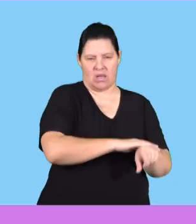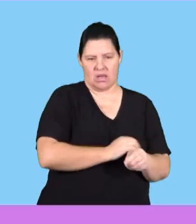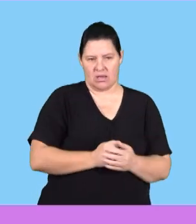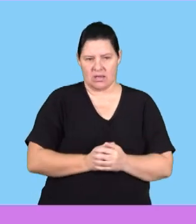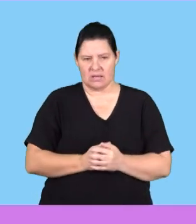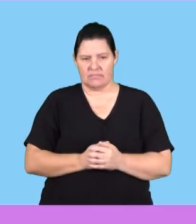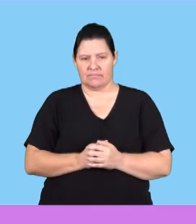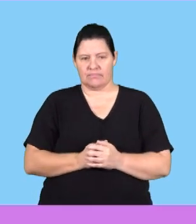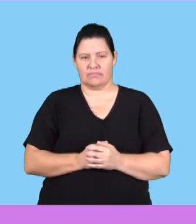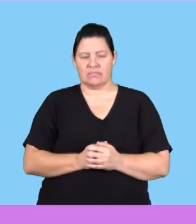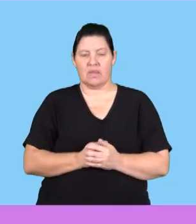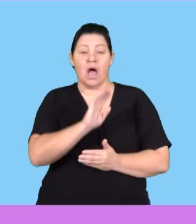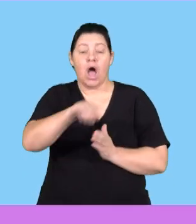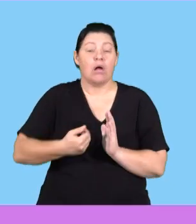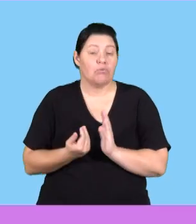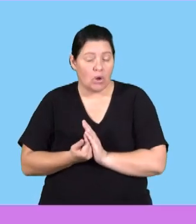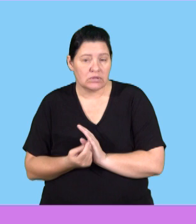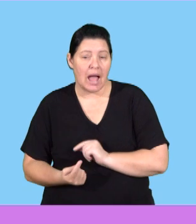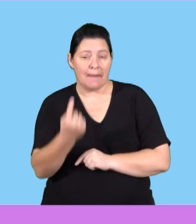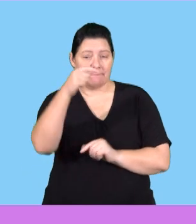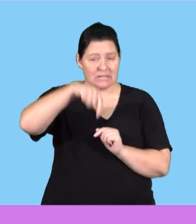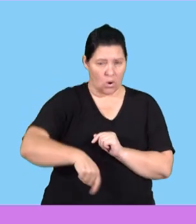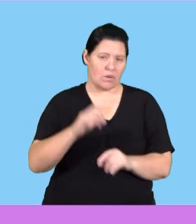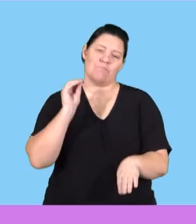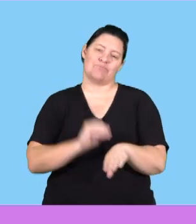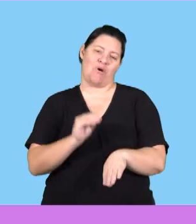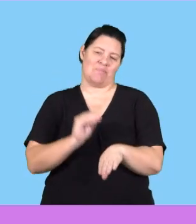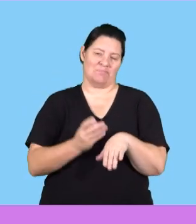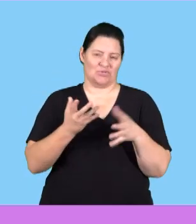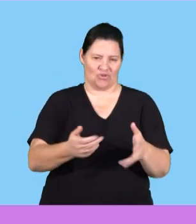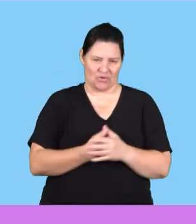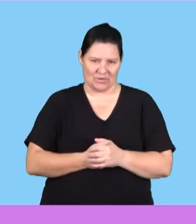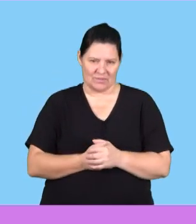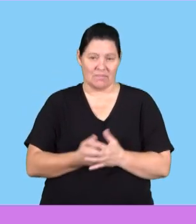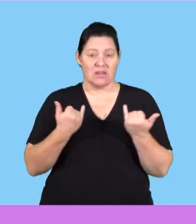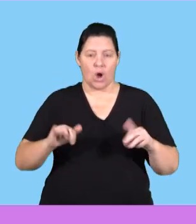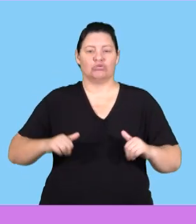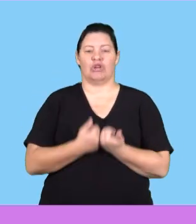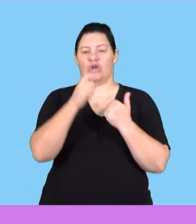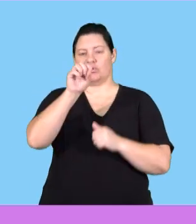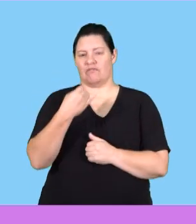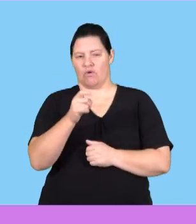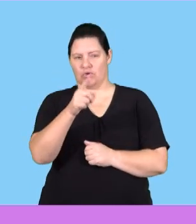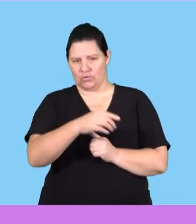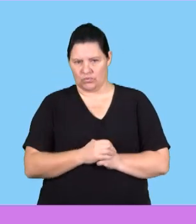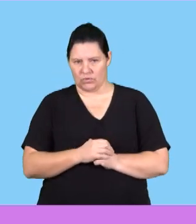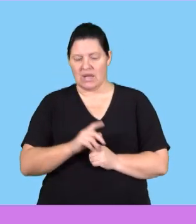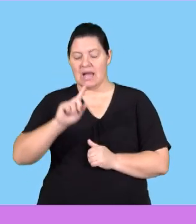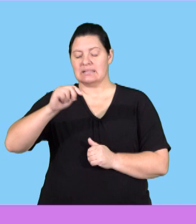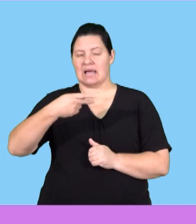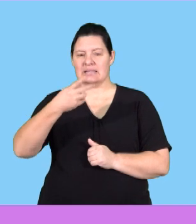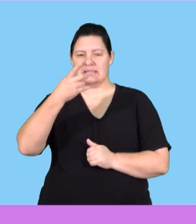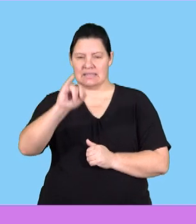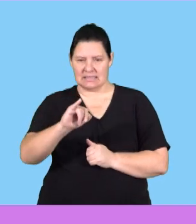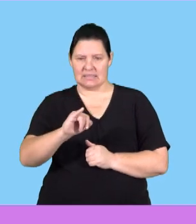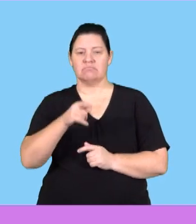it's a challenge. Make sure that you round correctly. Okay, now here's a challenge question. Thandi must buy paint to